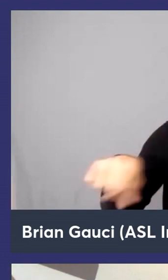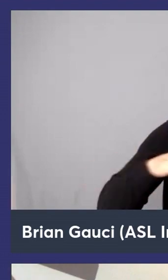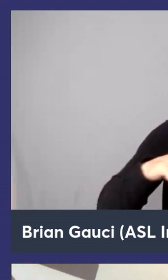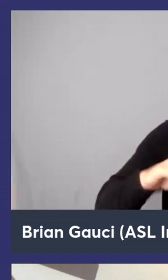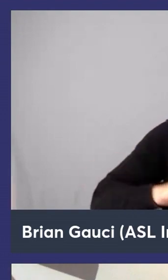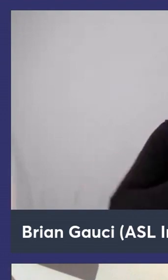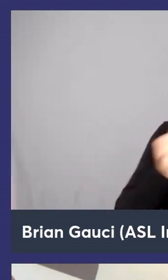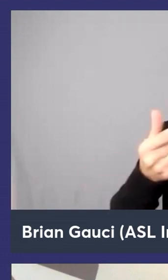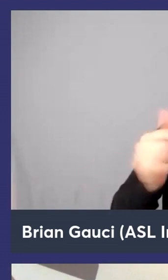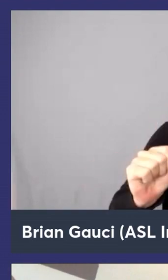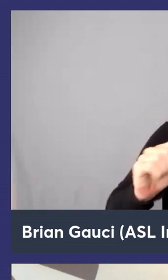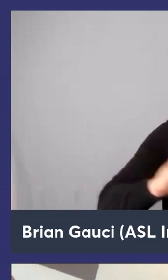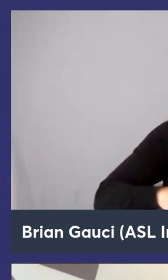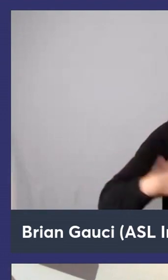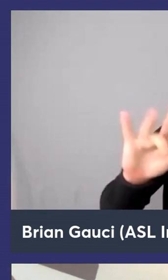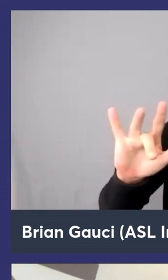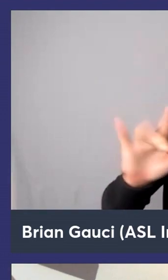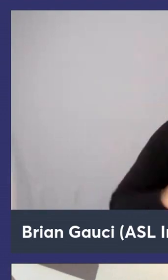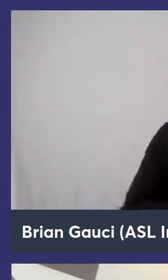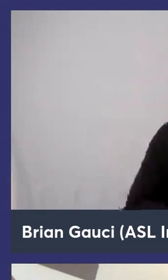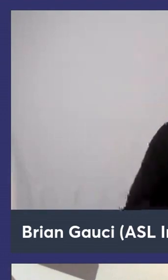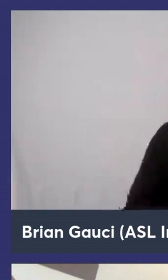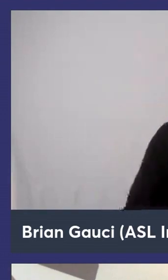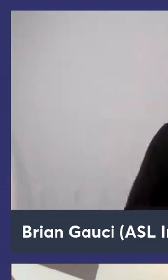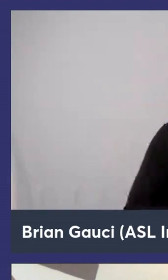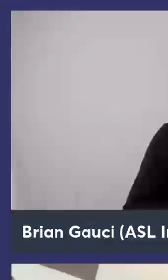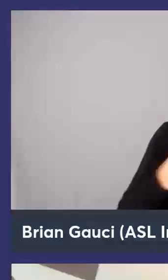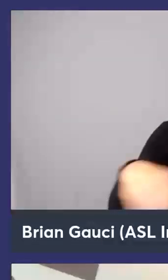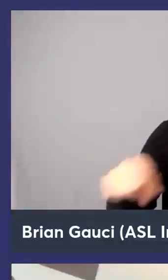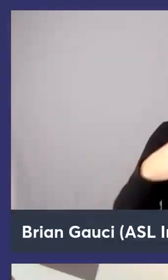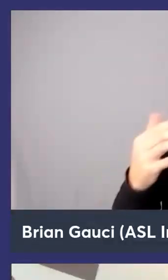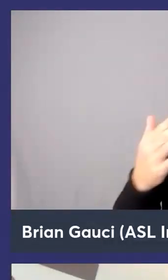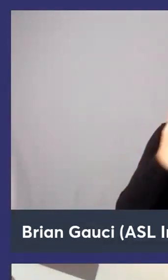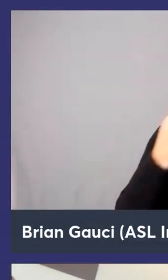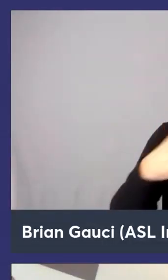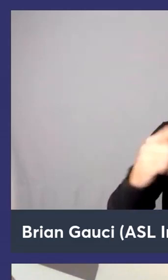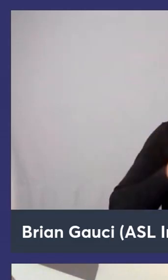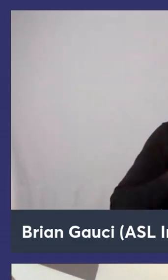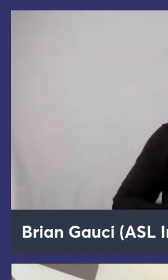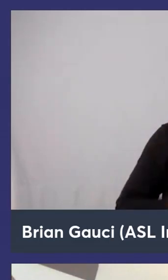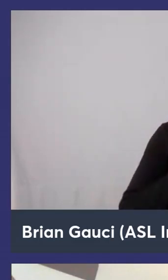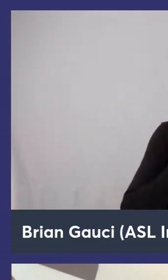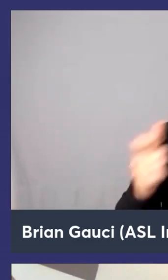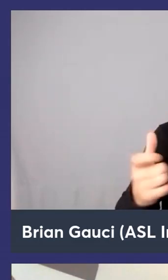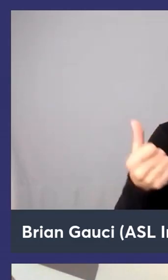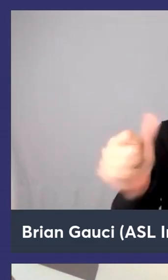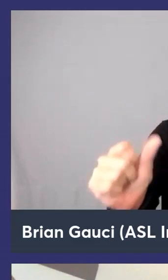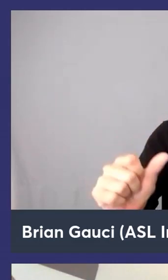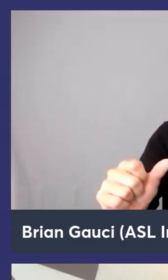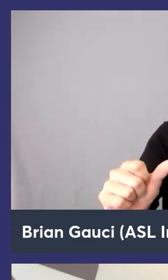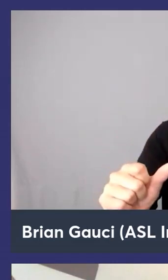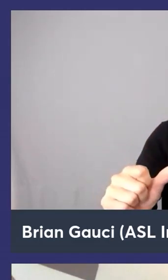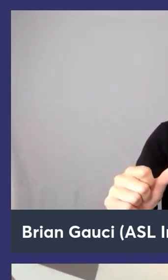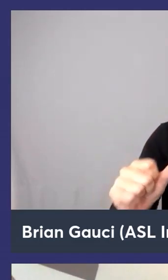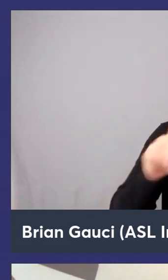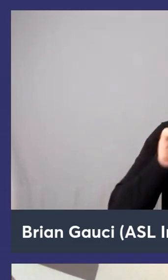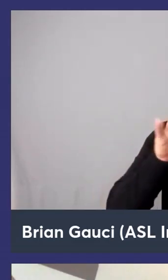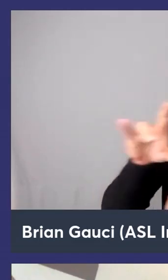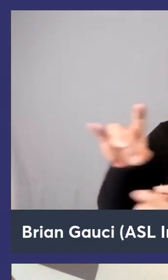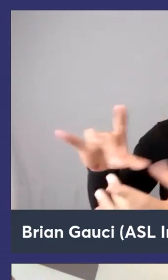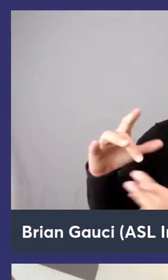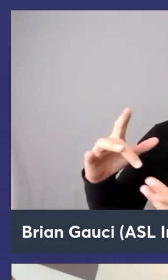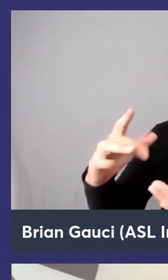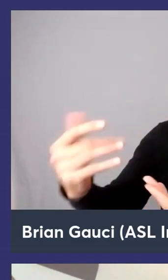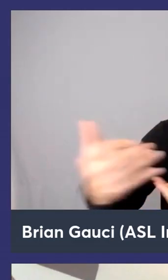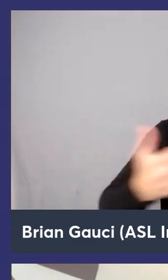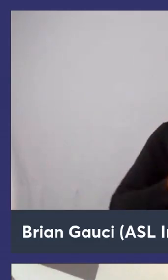I'd like to really thank our customers that have tried preview, given us feedback, And now we're